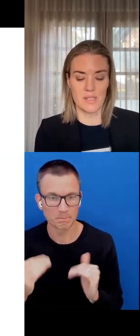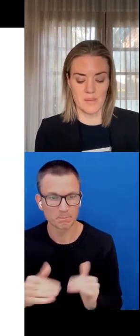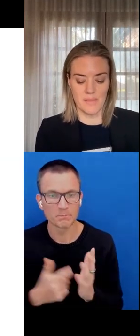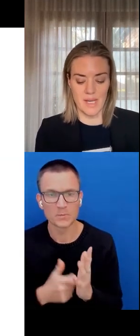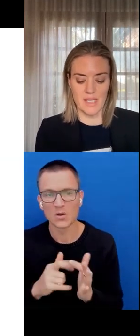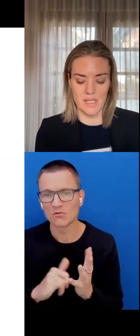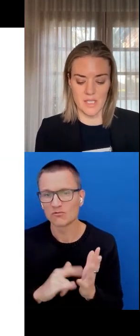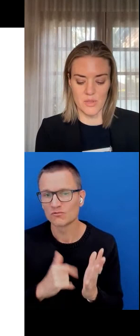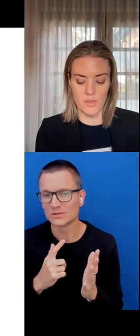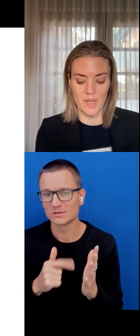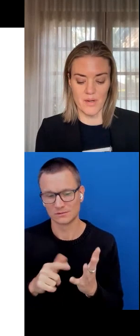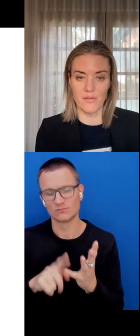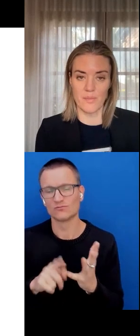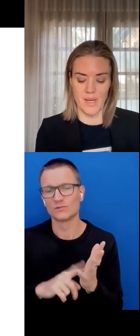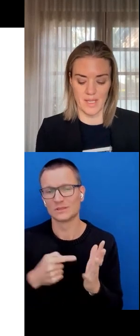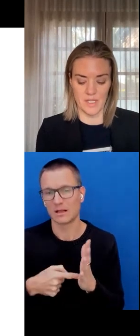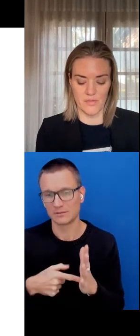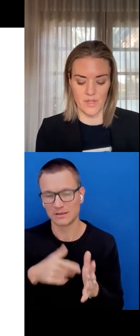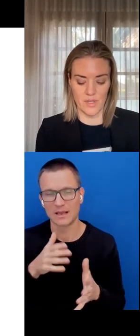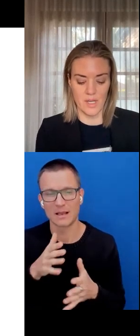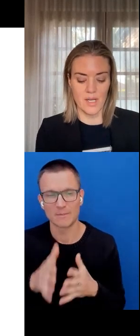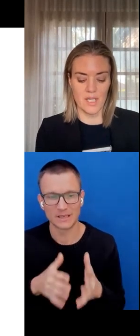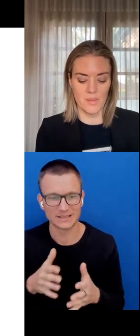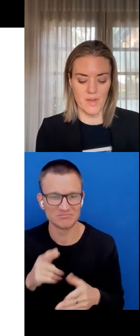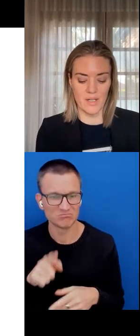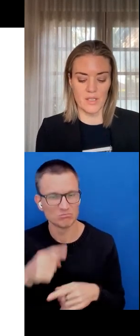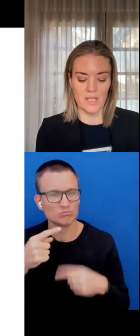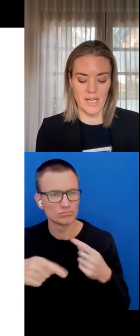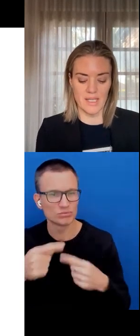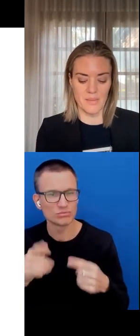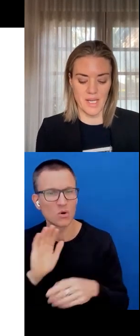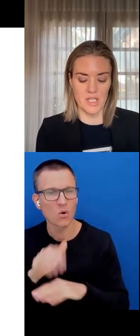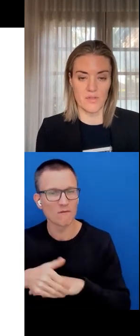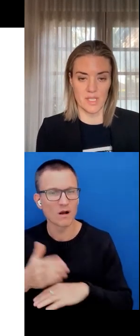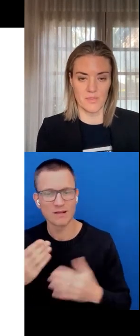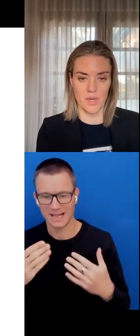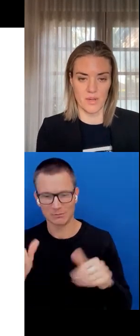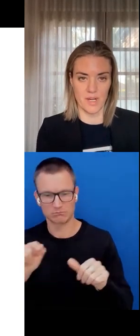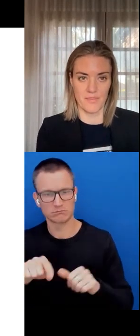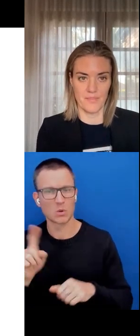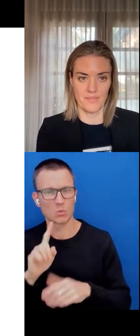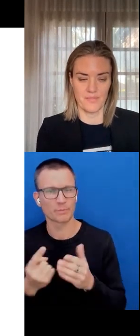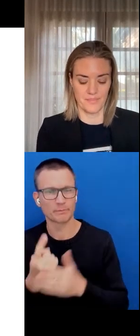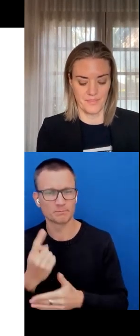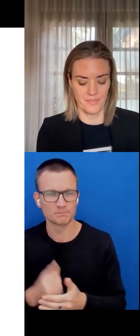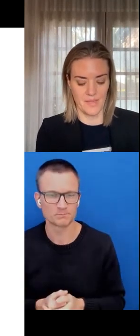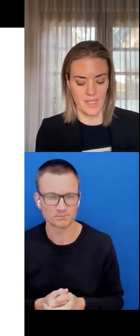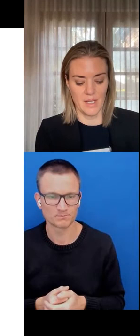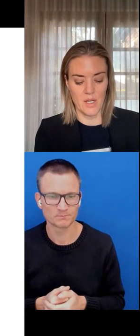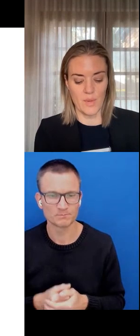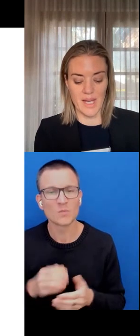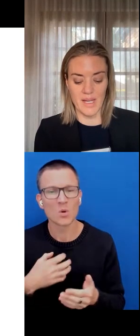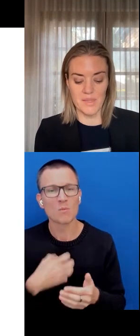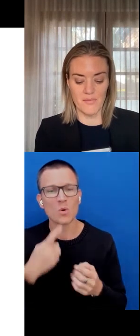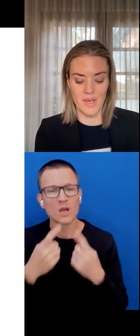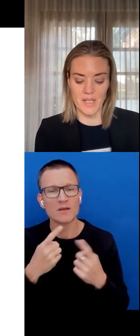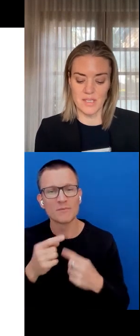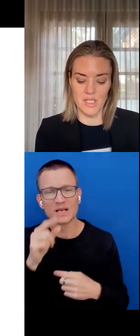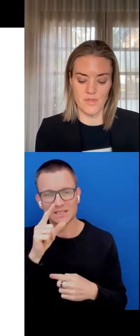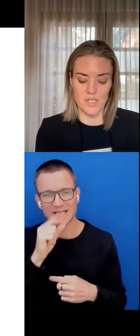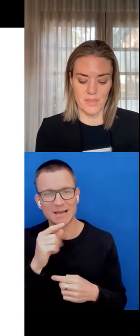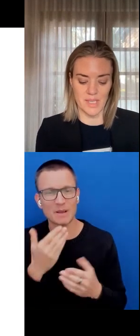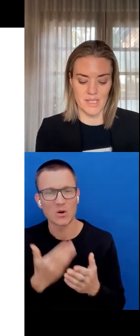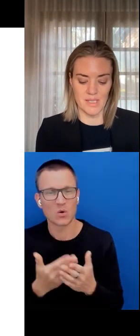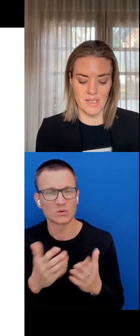and videos that may assist you in preparing for a panel interview can be found on the landing page for this program. We aim to have